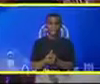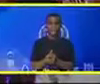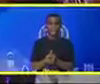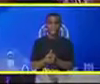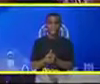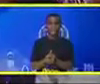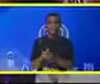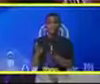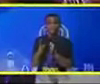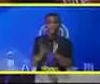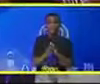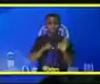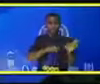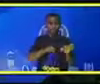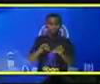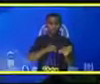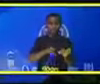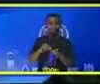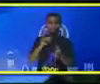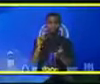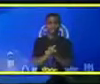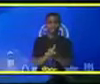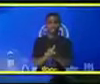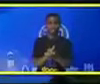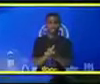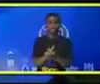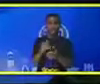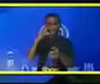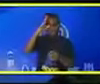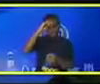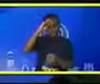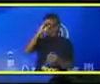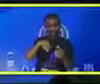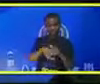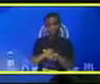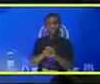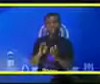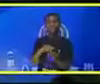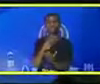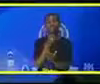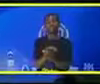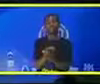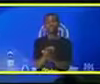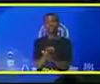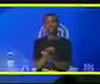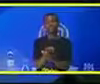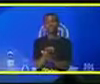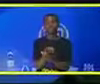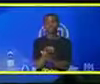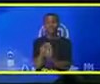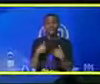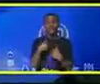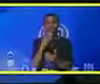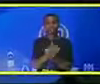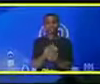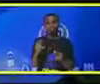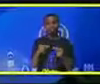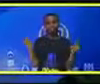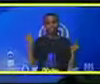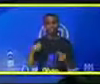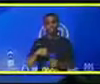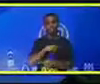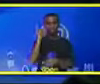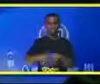The Bible says when a man's ways pleases the Lord, he makes even his enemies. There are certain enemies you cannot cast